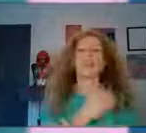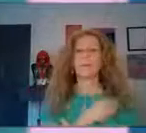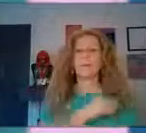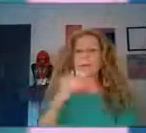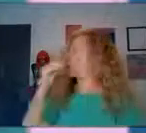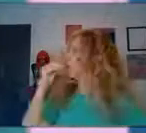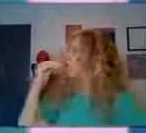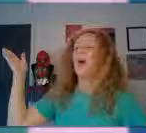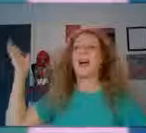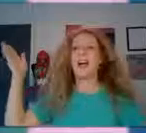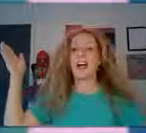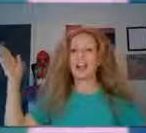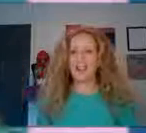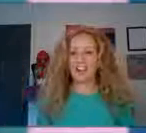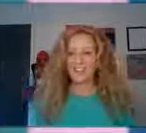You should love each other.